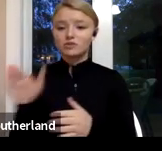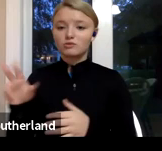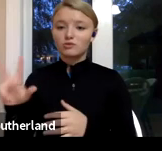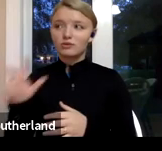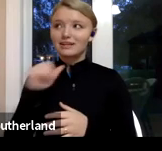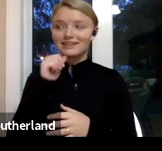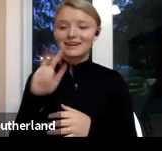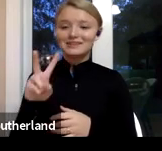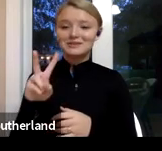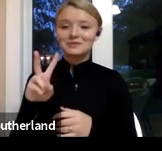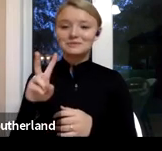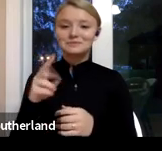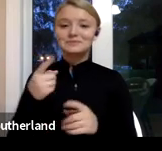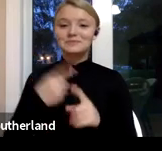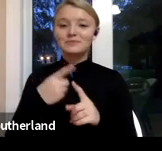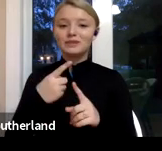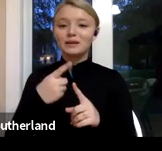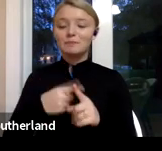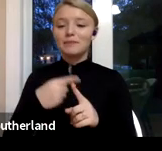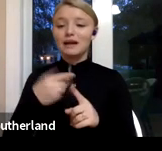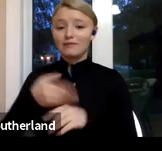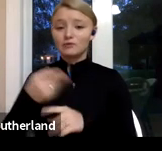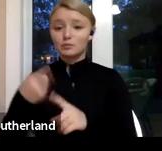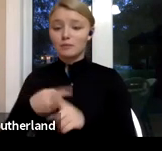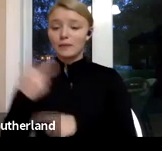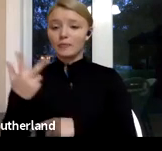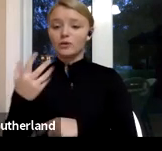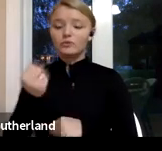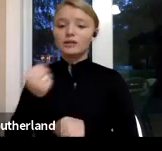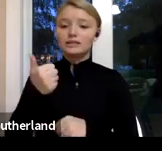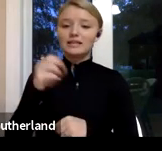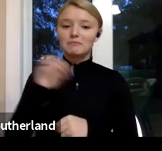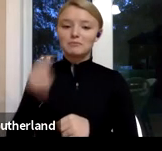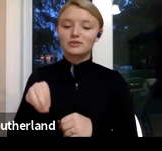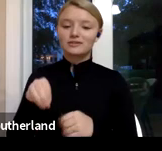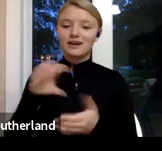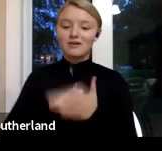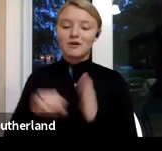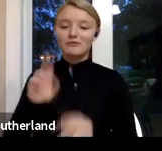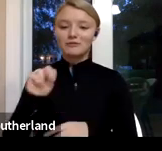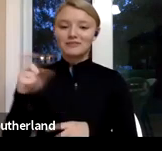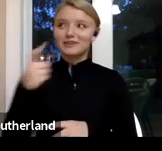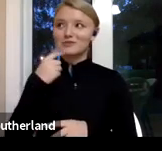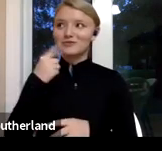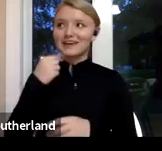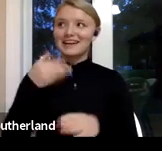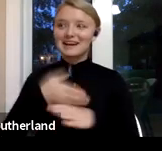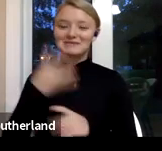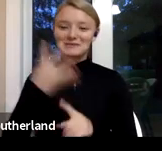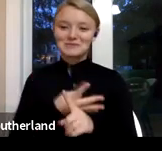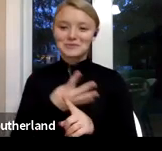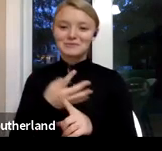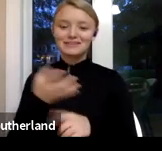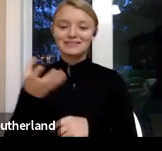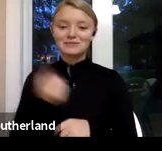three, get 10% off your Ningxia. And then after 4 months, you get 20%